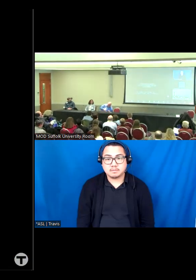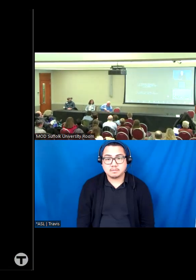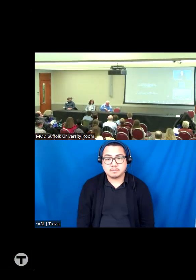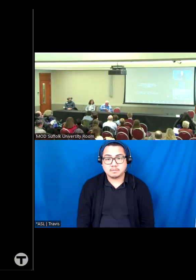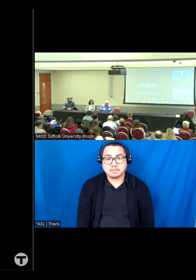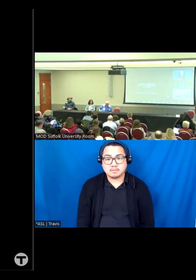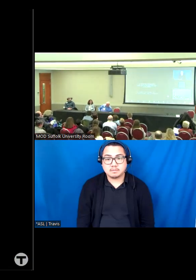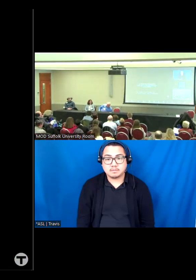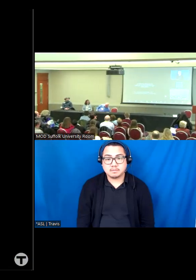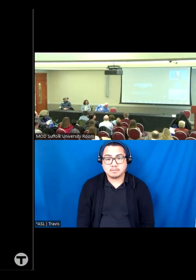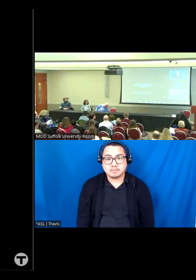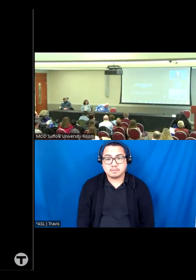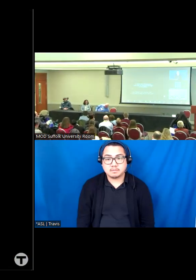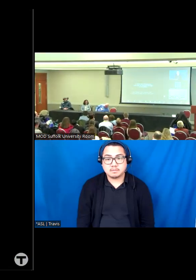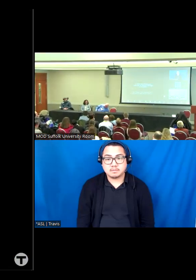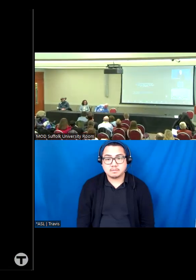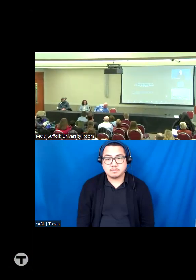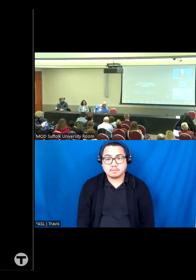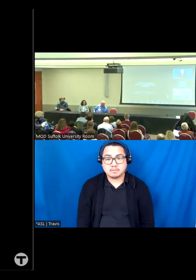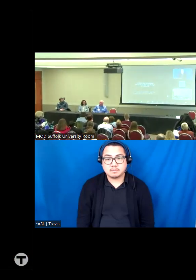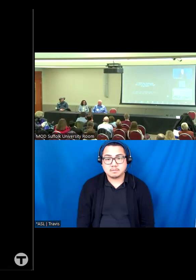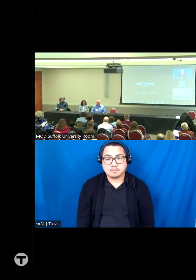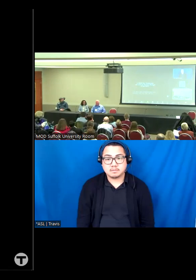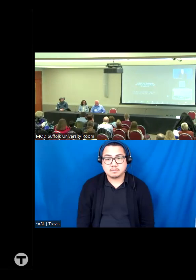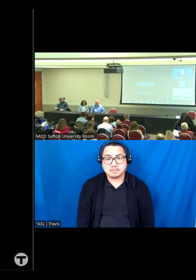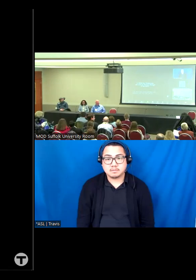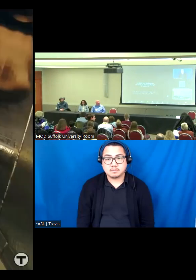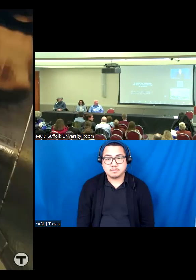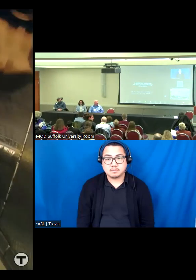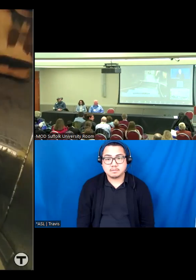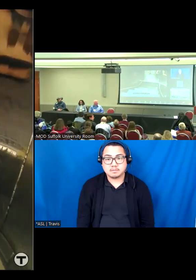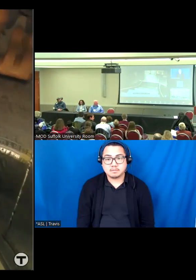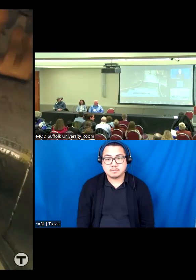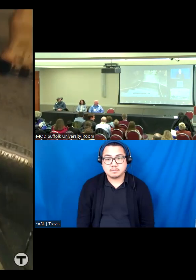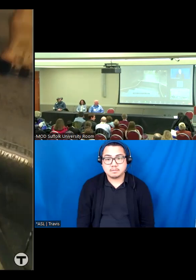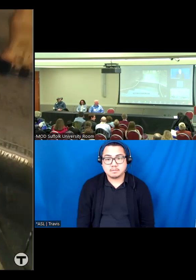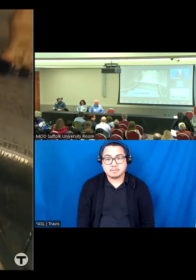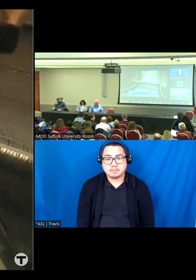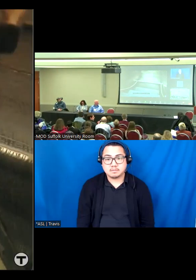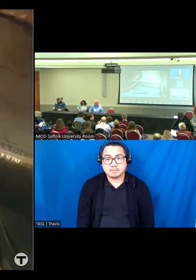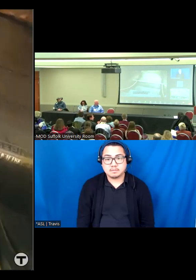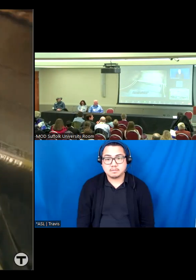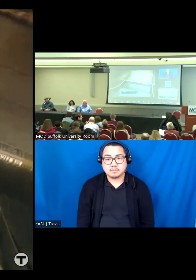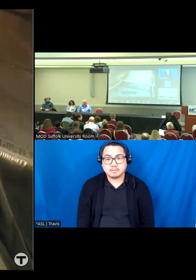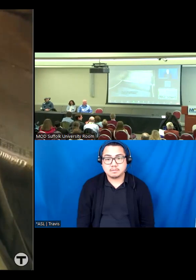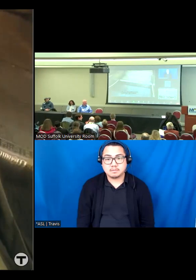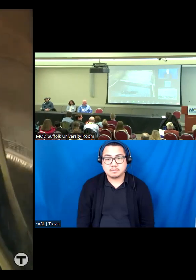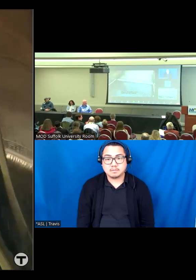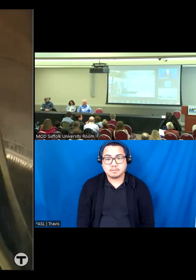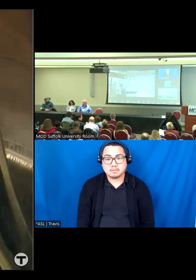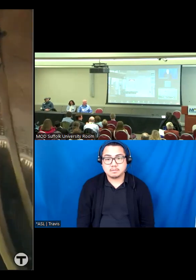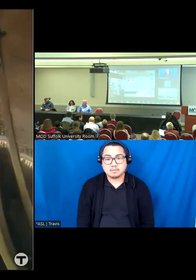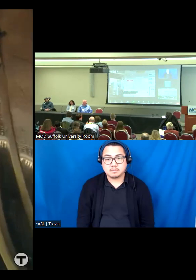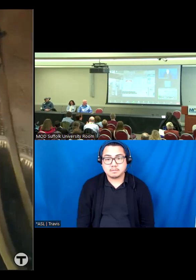asked the plaintiffs and their lawyers, if you got everything you wanted out of the MBTA, what would it be? I asked our lawyers to let me see